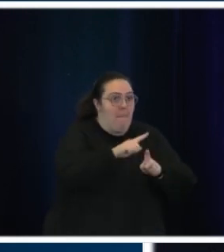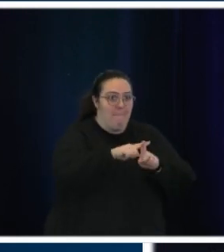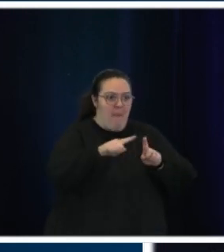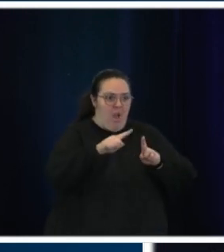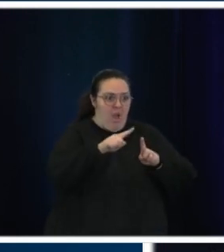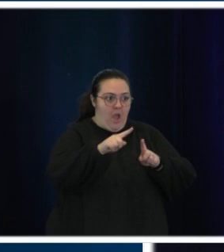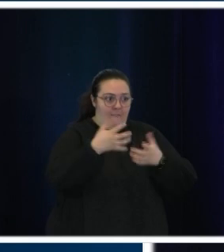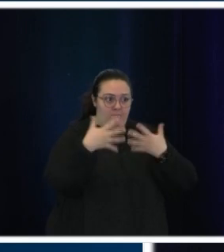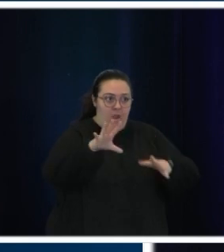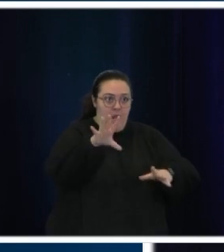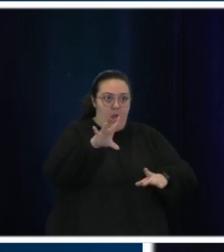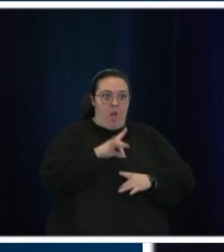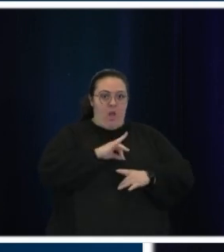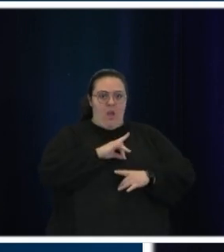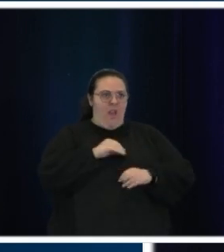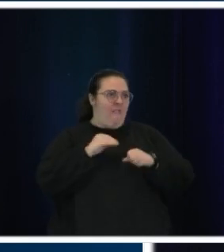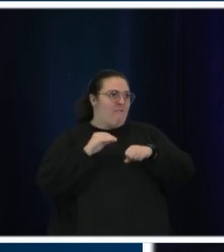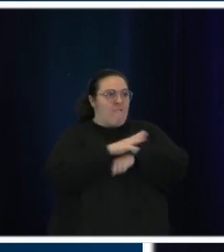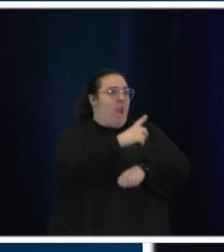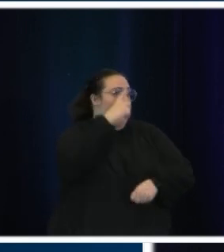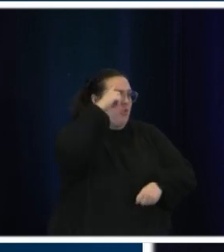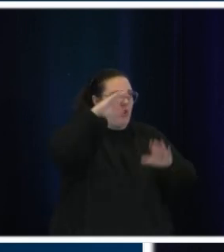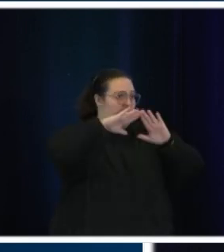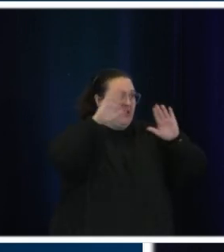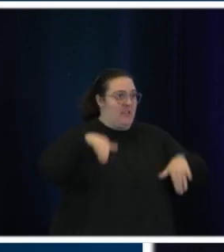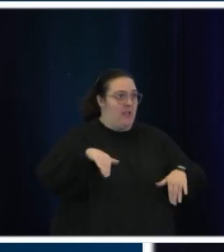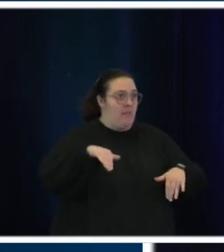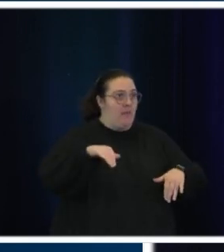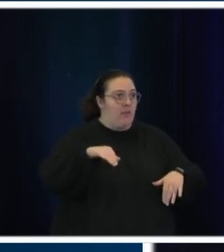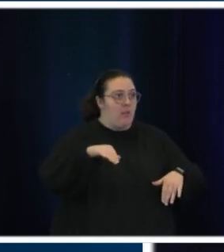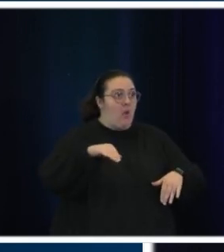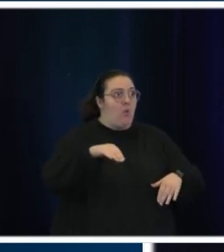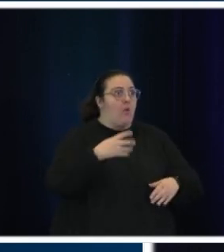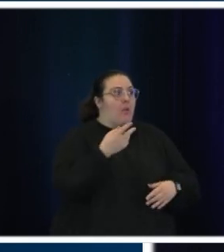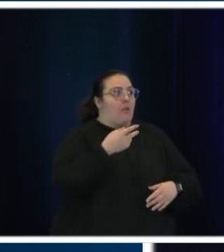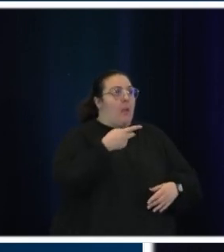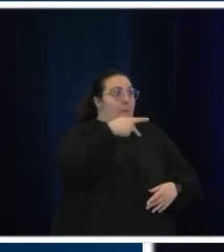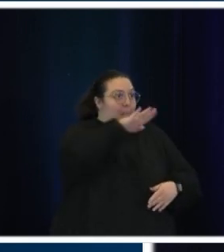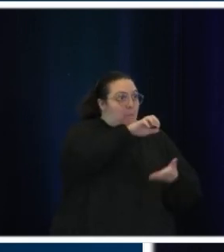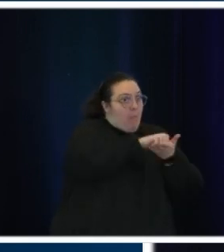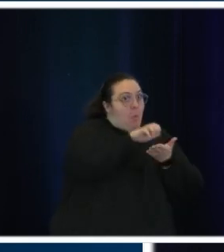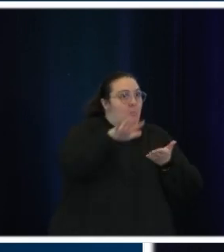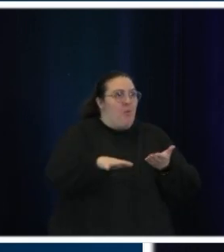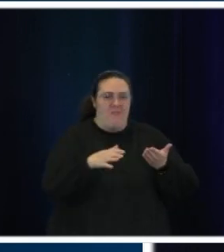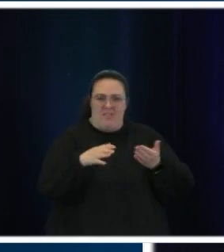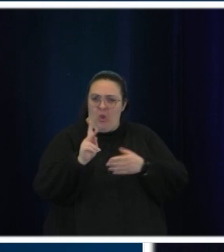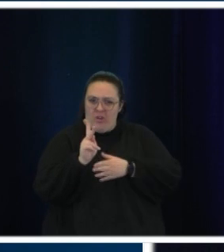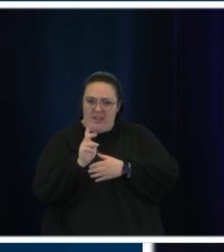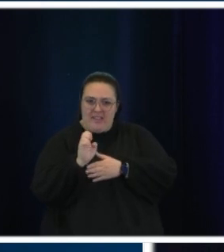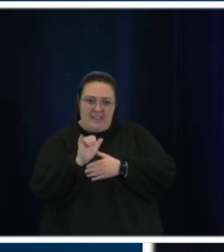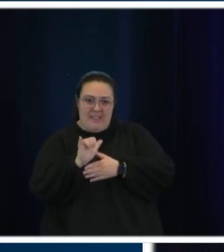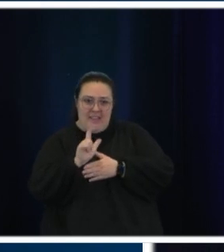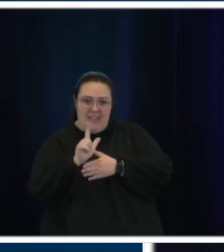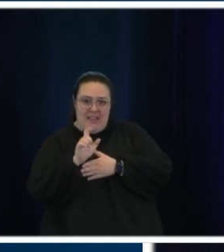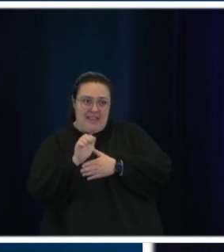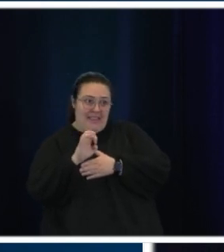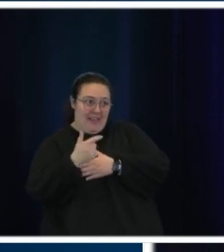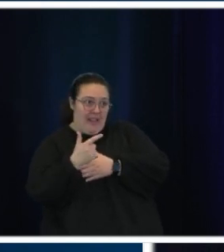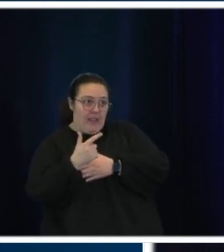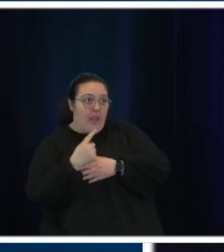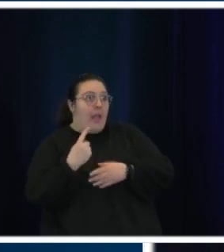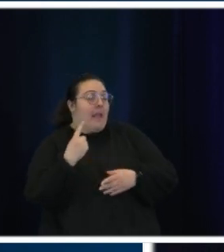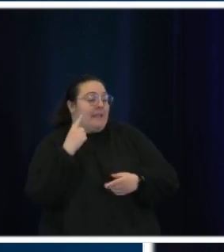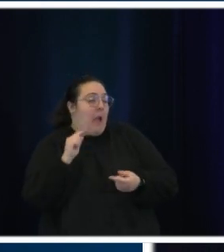neurologic system, and even once you remove it with a process called chelating, which probably sounds painful. It's not